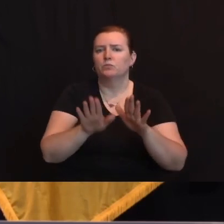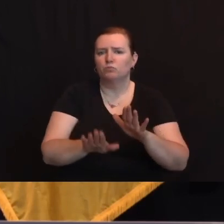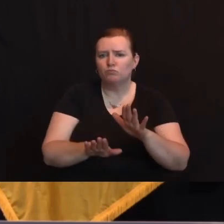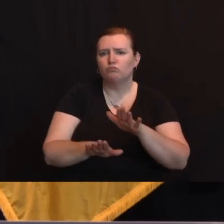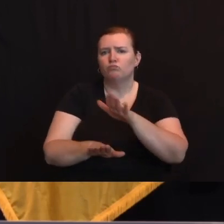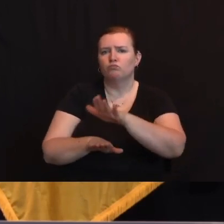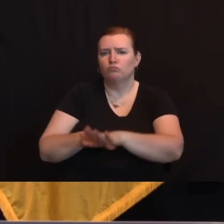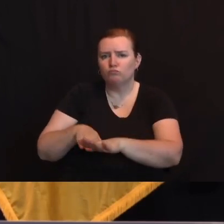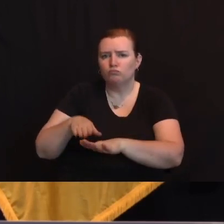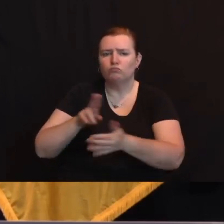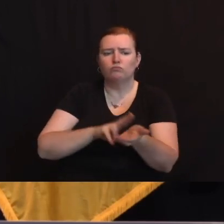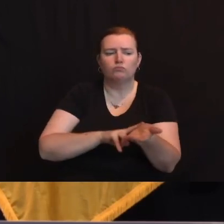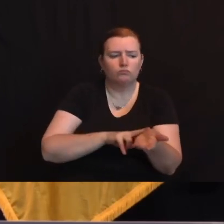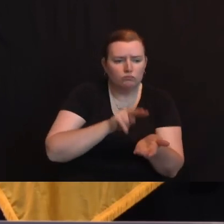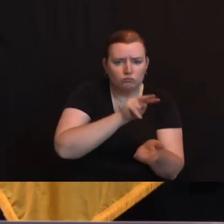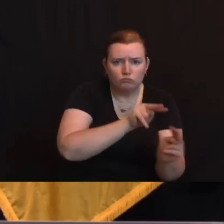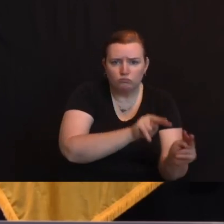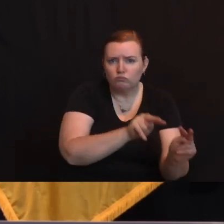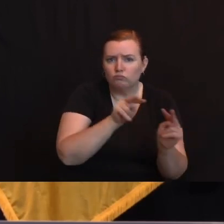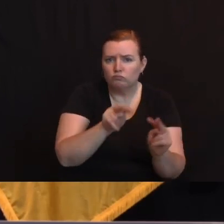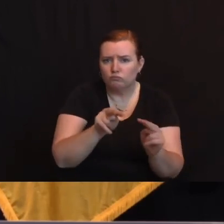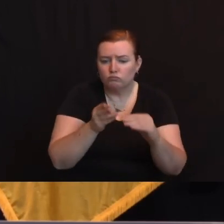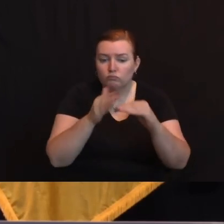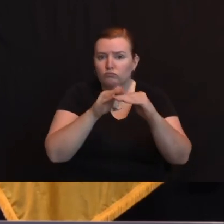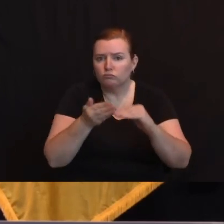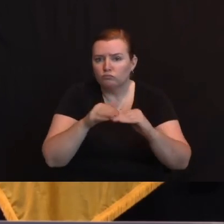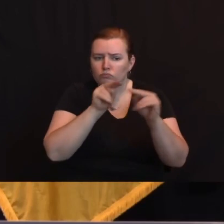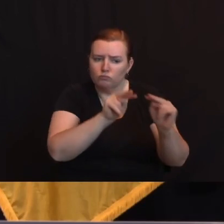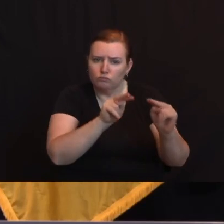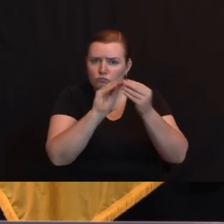the impact of that. And so we've gone through that process,